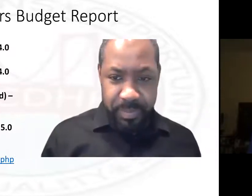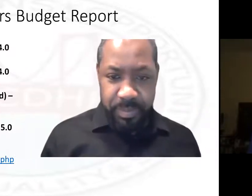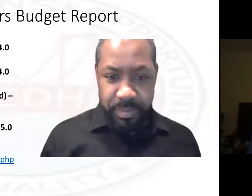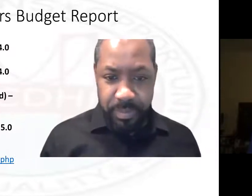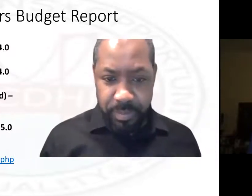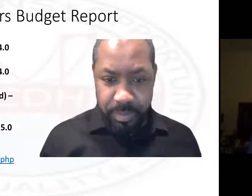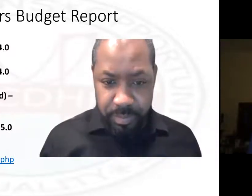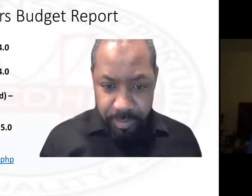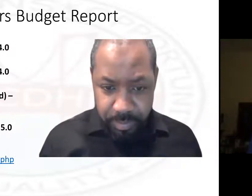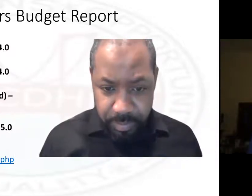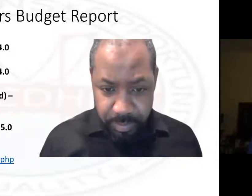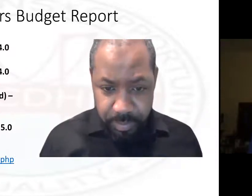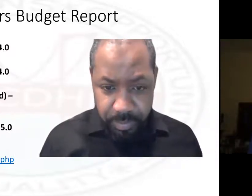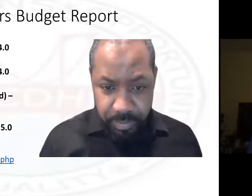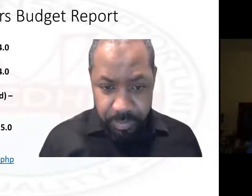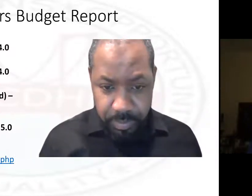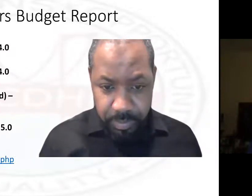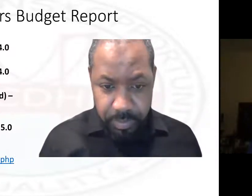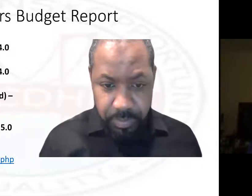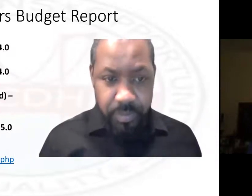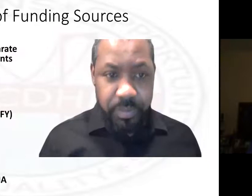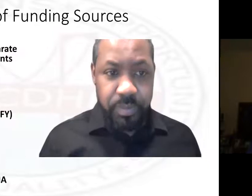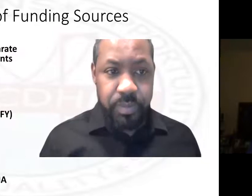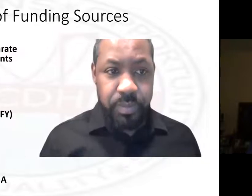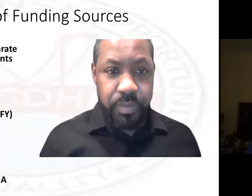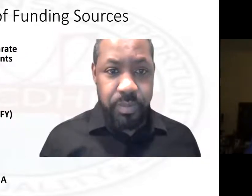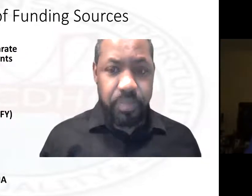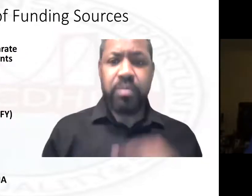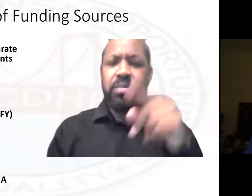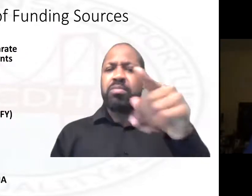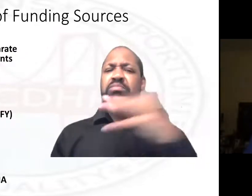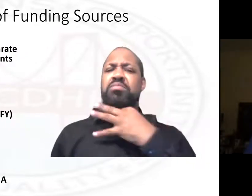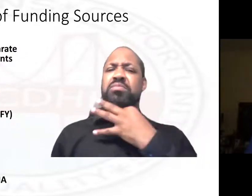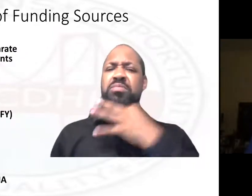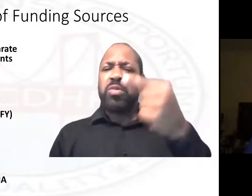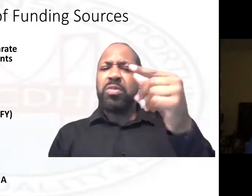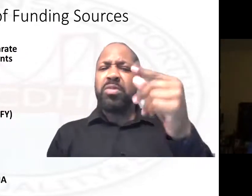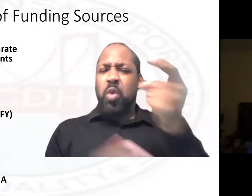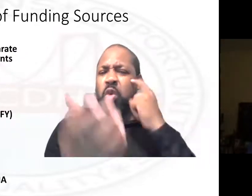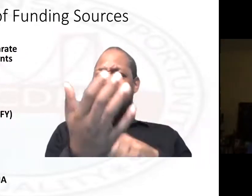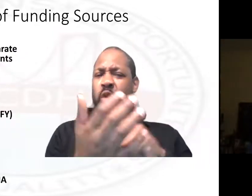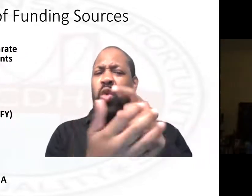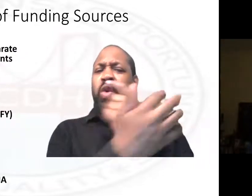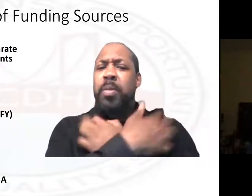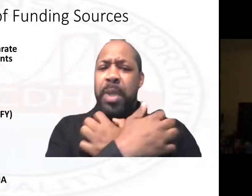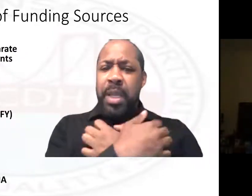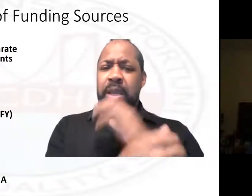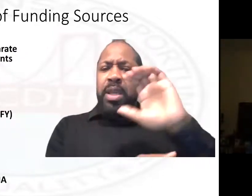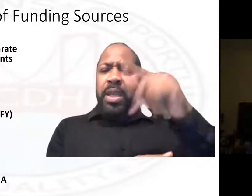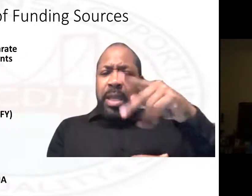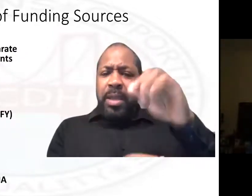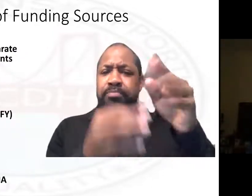year. And this is our request for the coming up fiscal year. Next slide, thank you. So funding